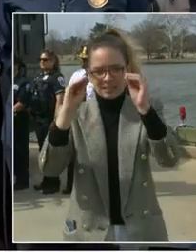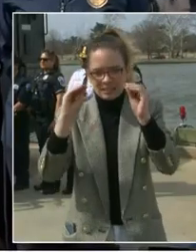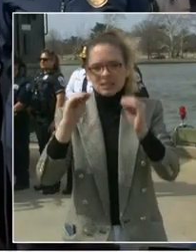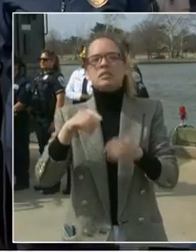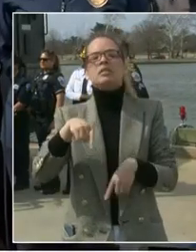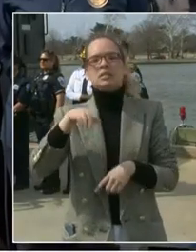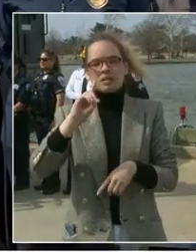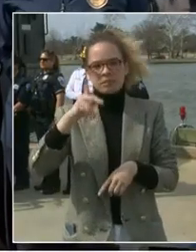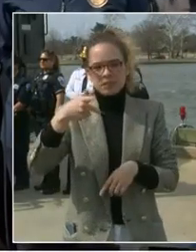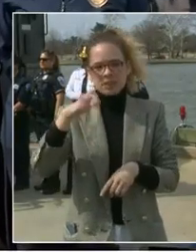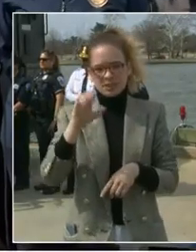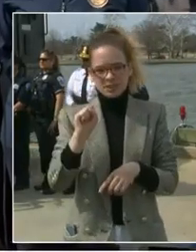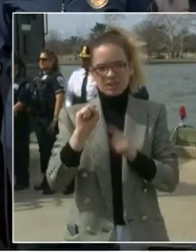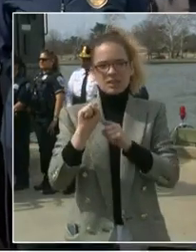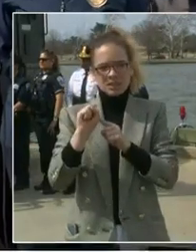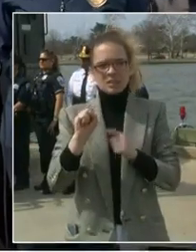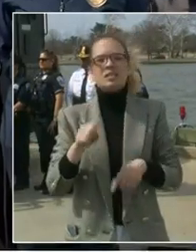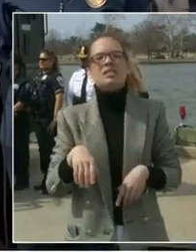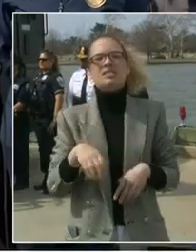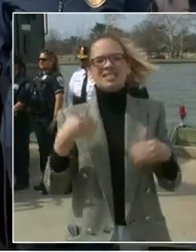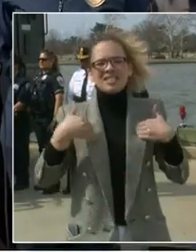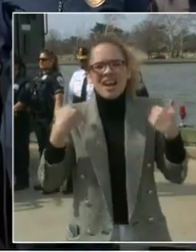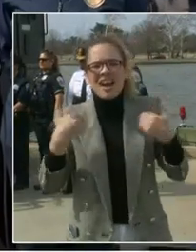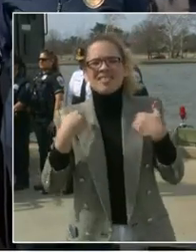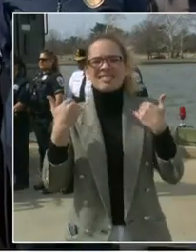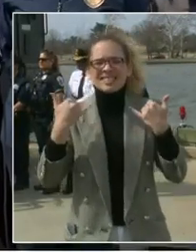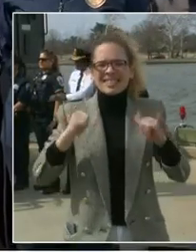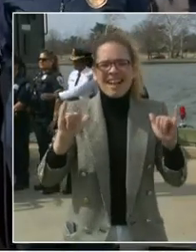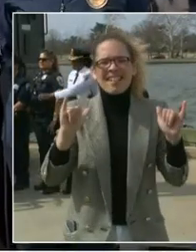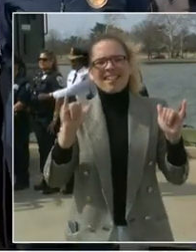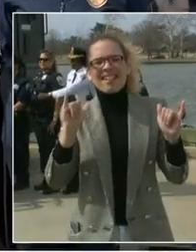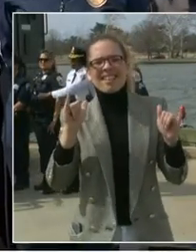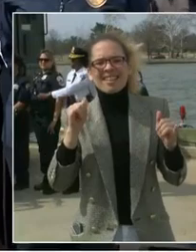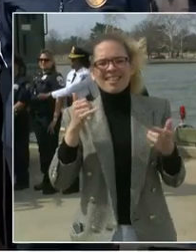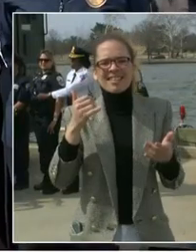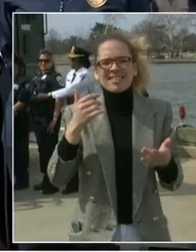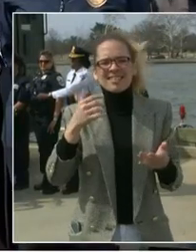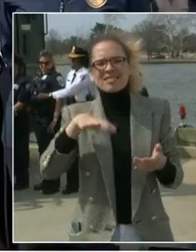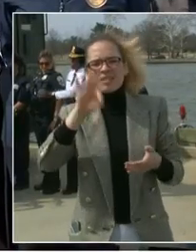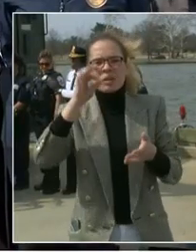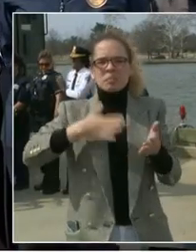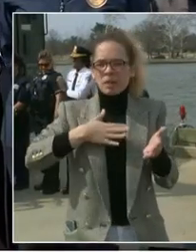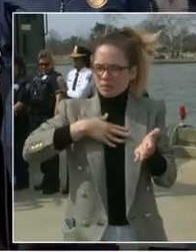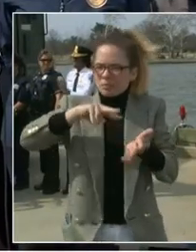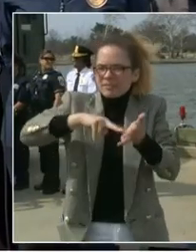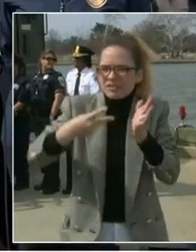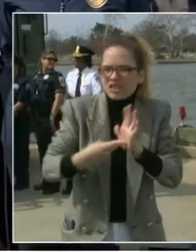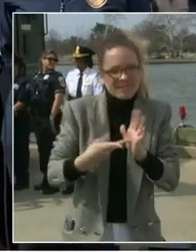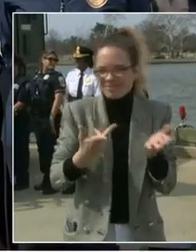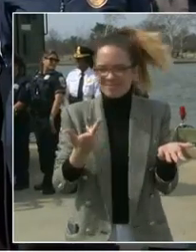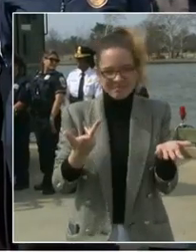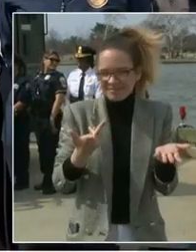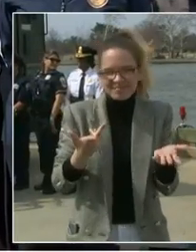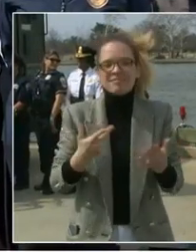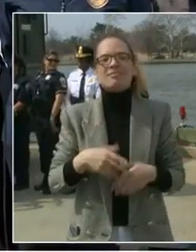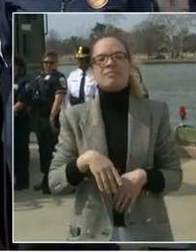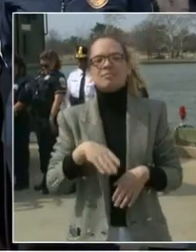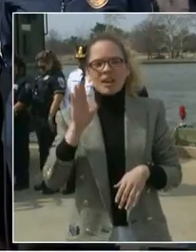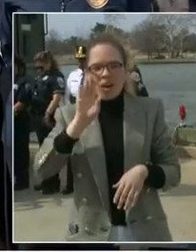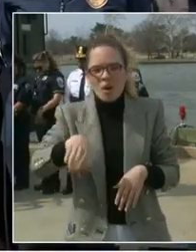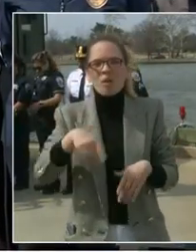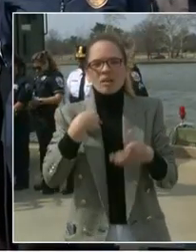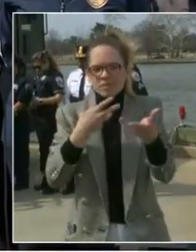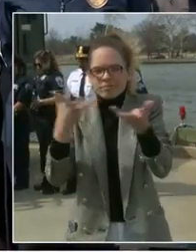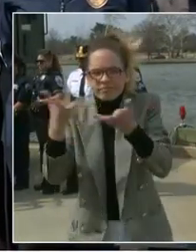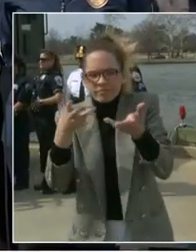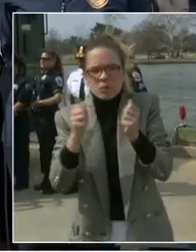I was young and still felt I had not found my calling. I knew I enjoyed working with our youth, but I wanted